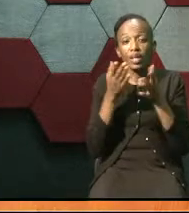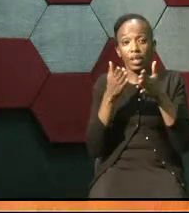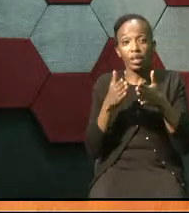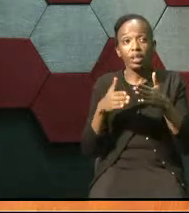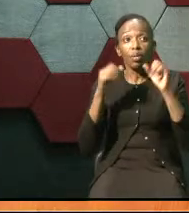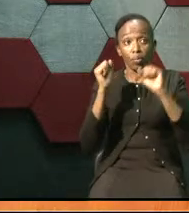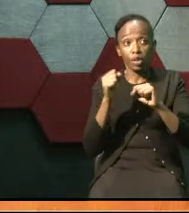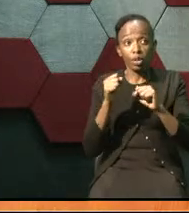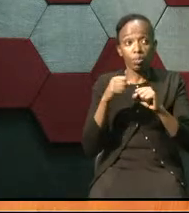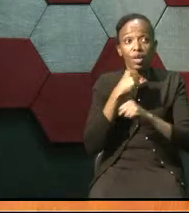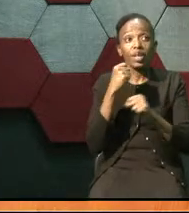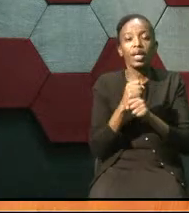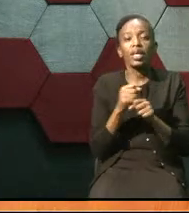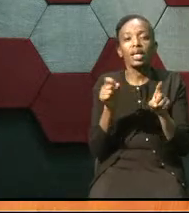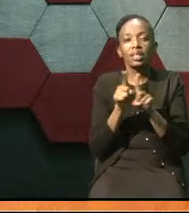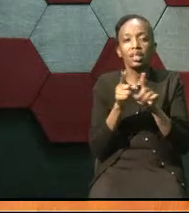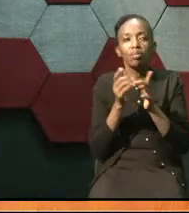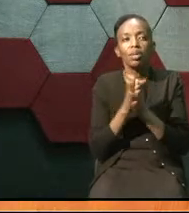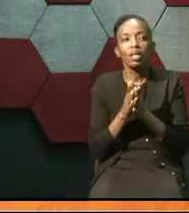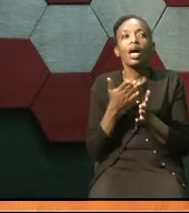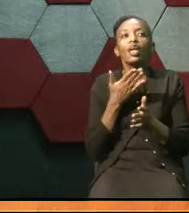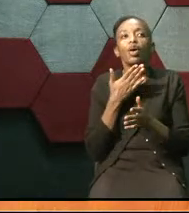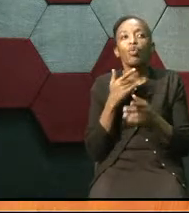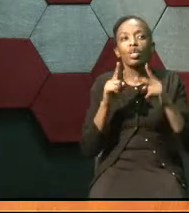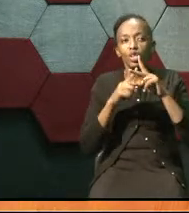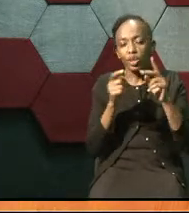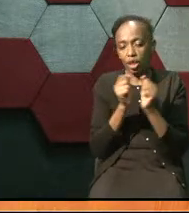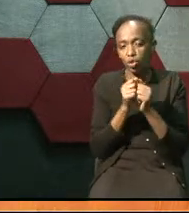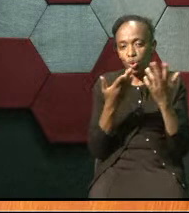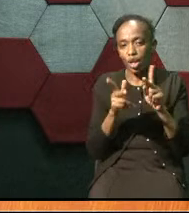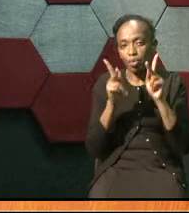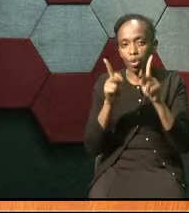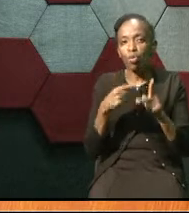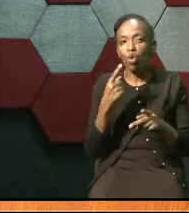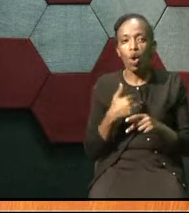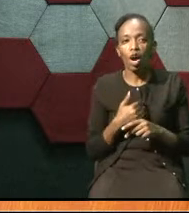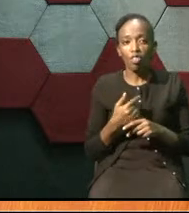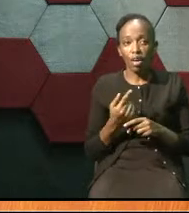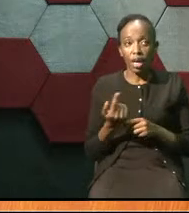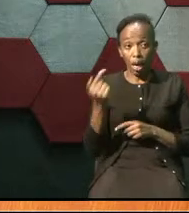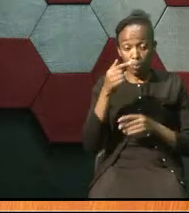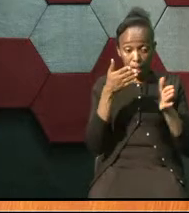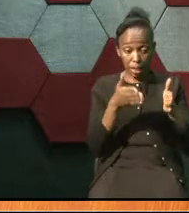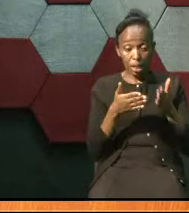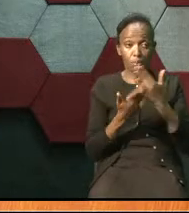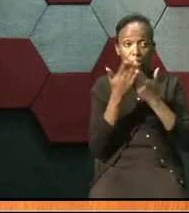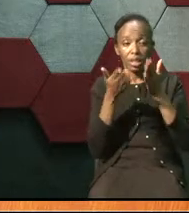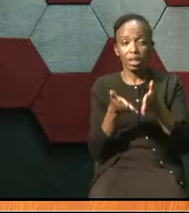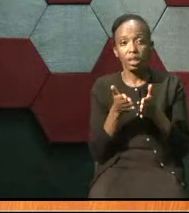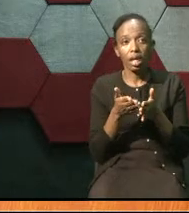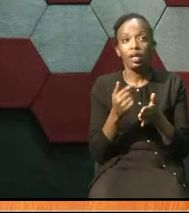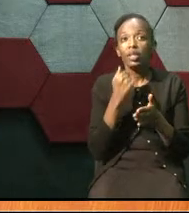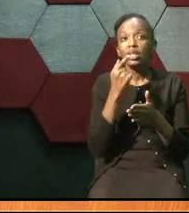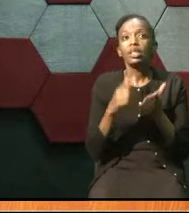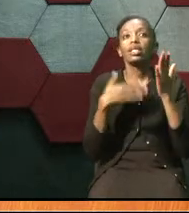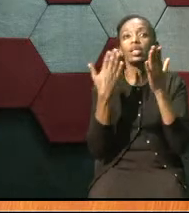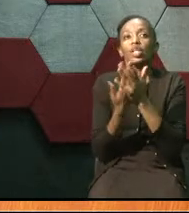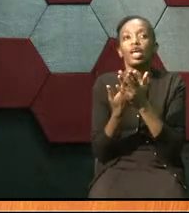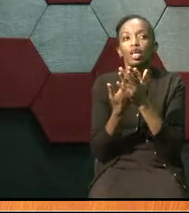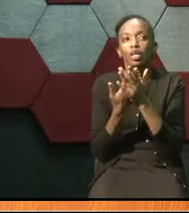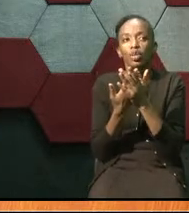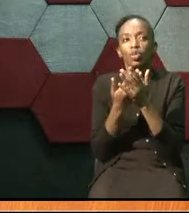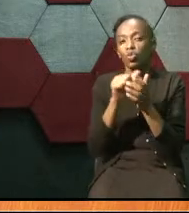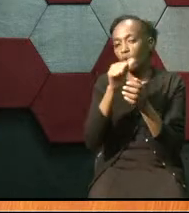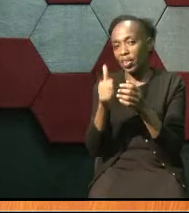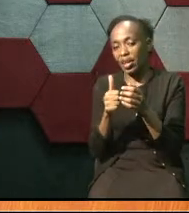in the course of the year, actually. And I'd like to start with people who have appeared here this morning saying thank you to